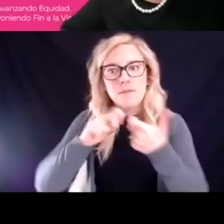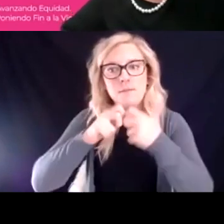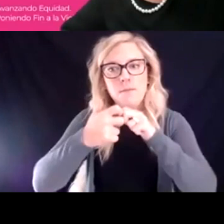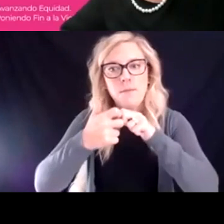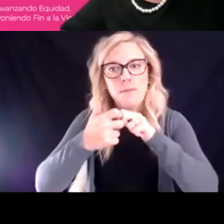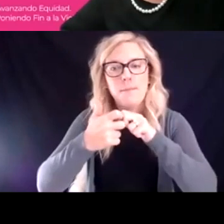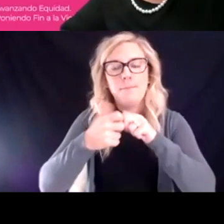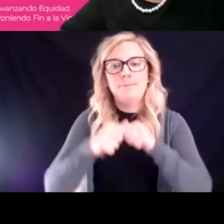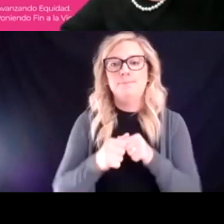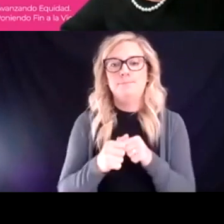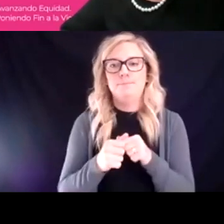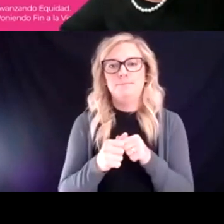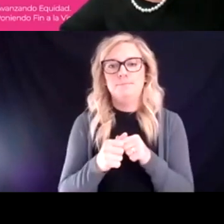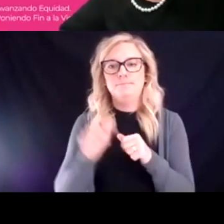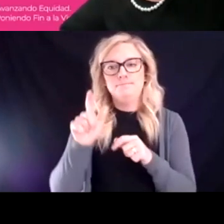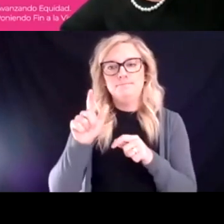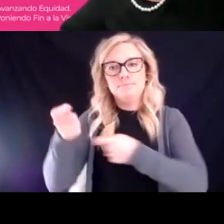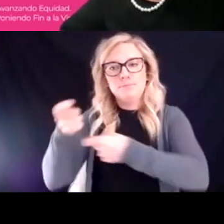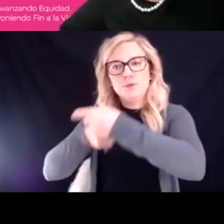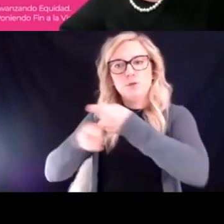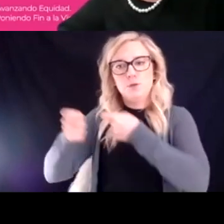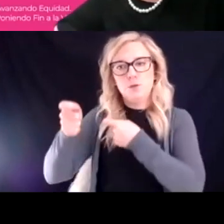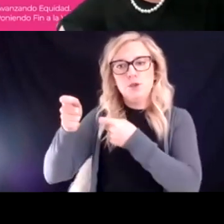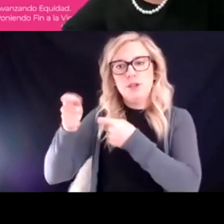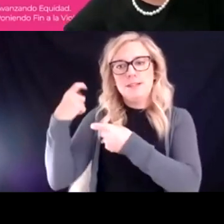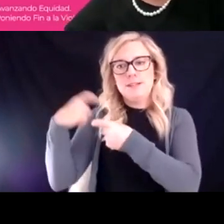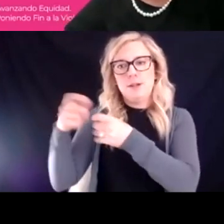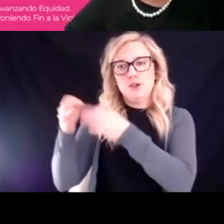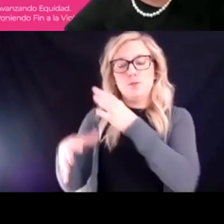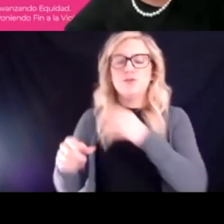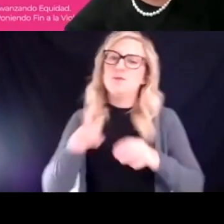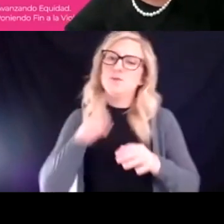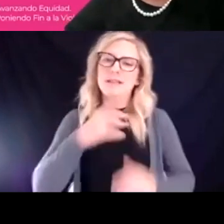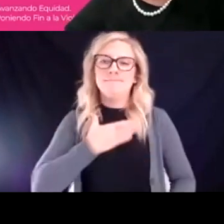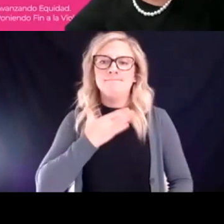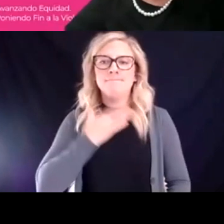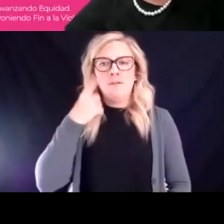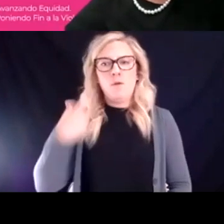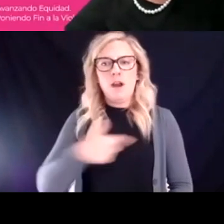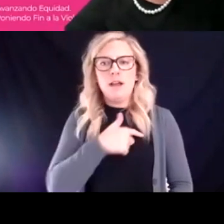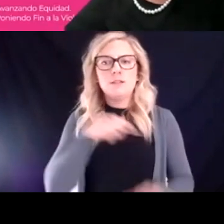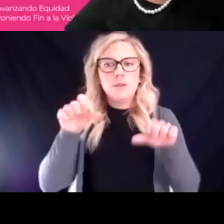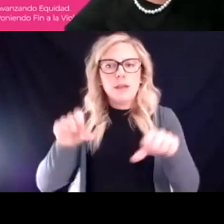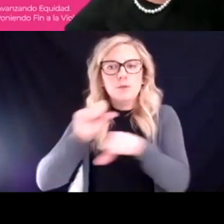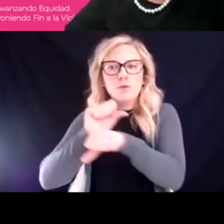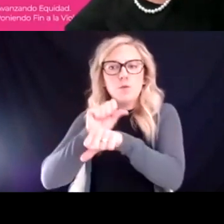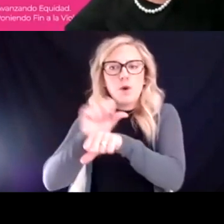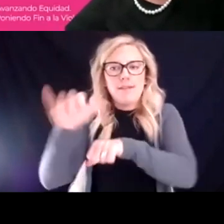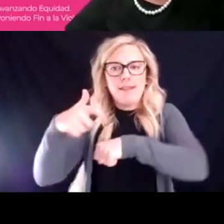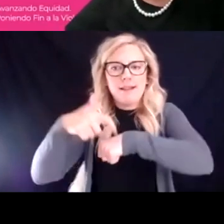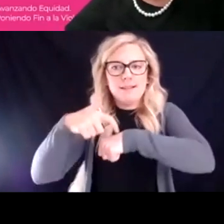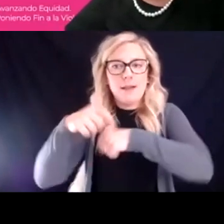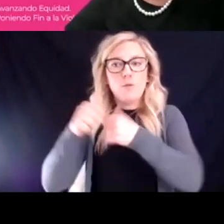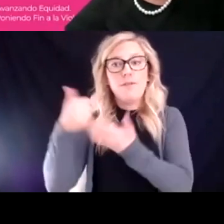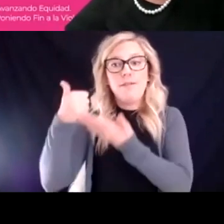Cambio? Cambio. So, was a great joy for us to be able to work that time with the help of